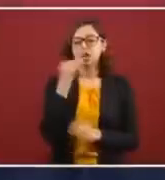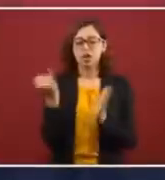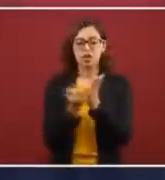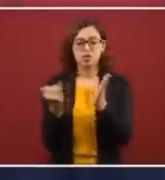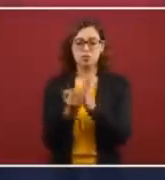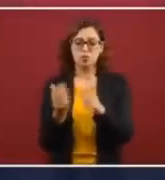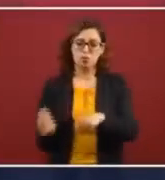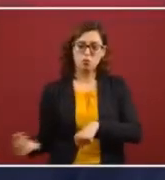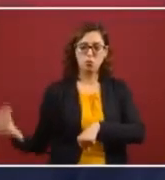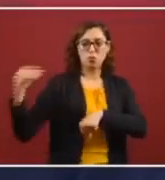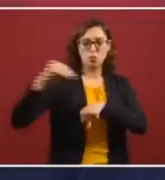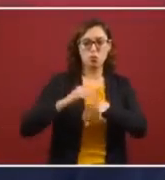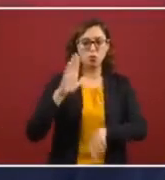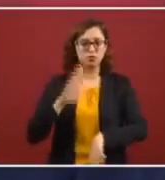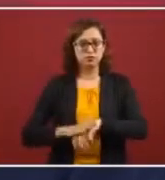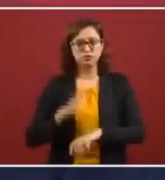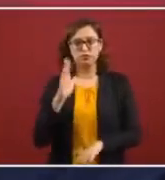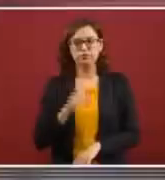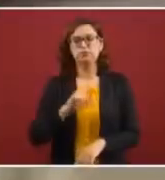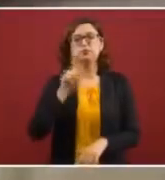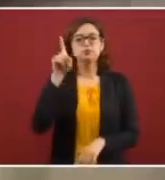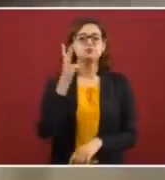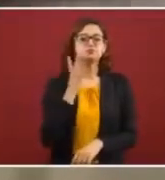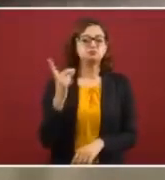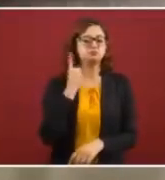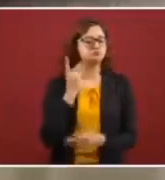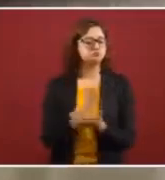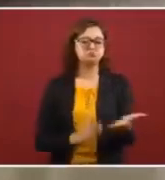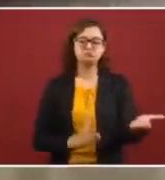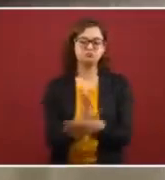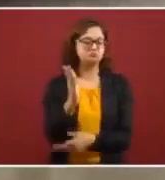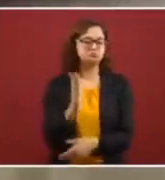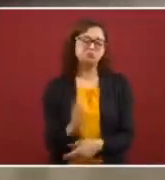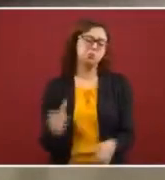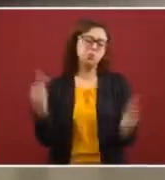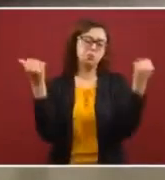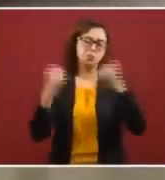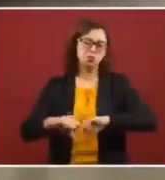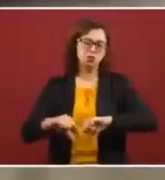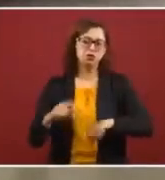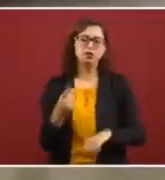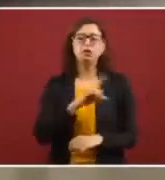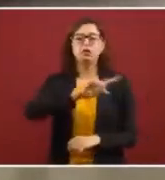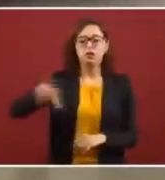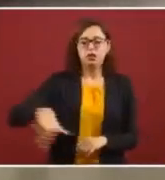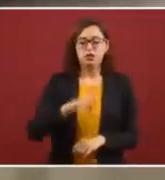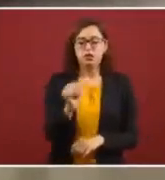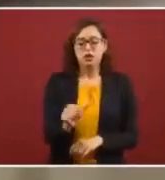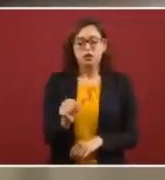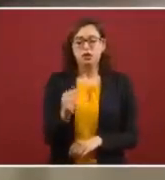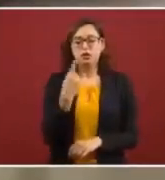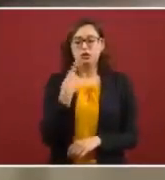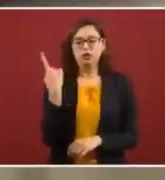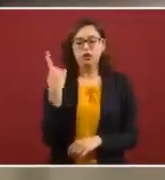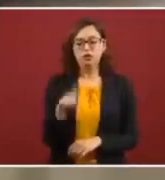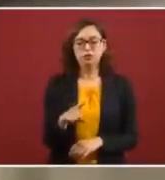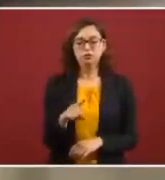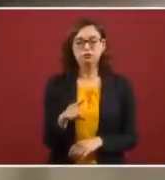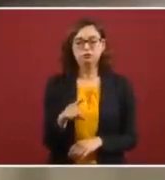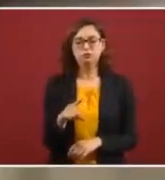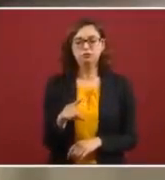regarding alcohol and tobacco taxes, and it did not pass.